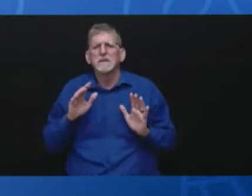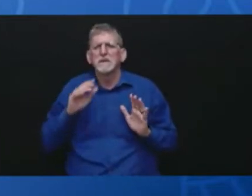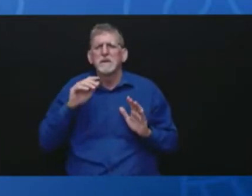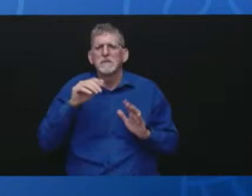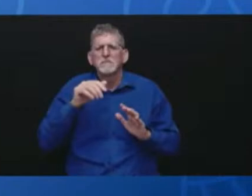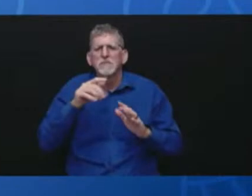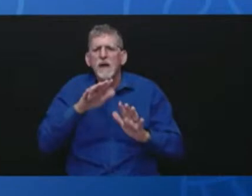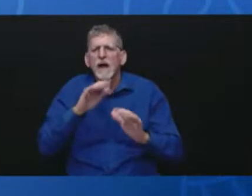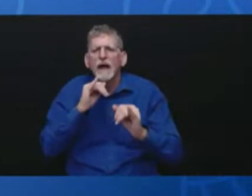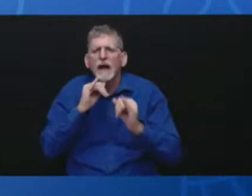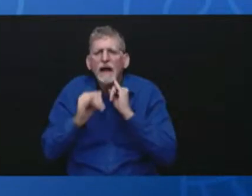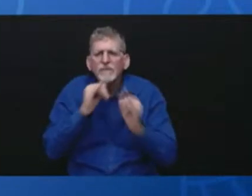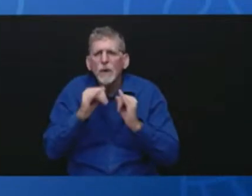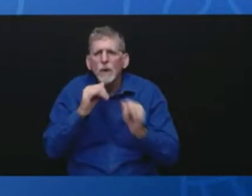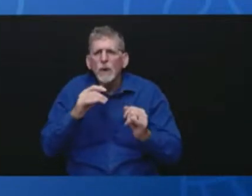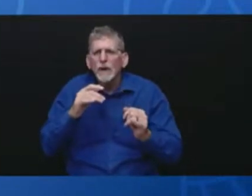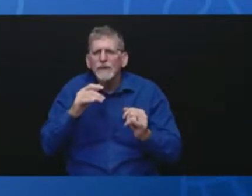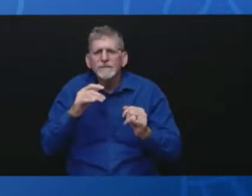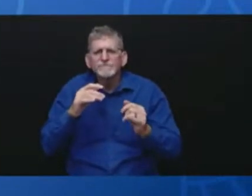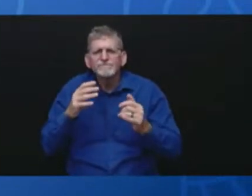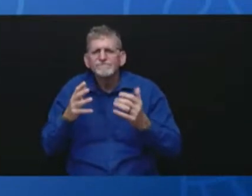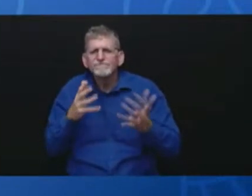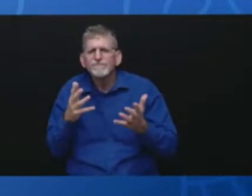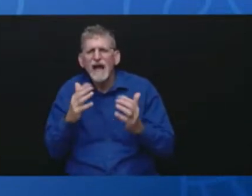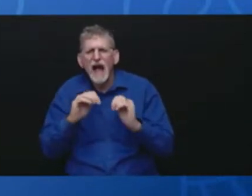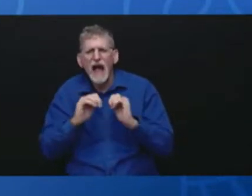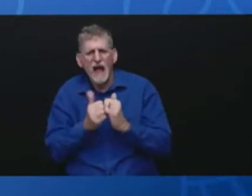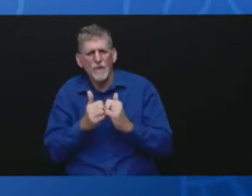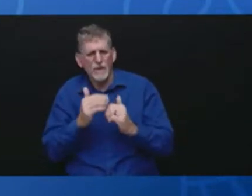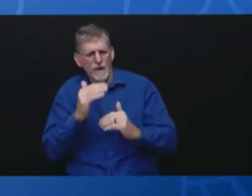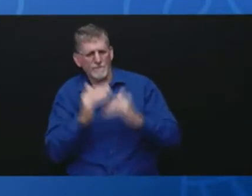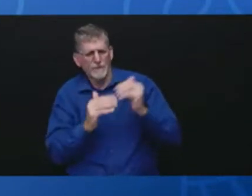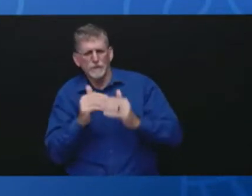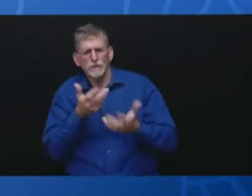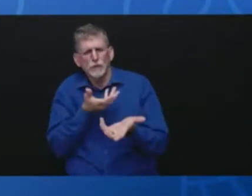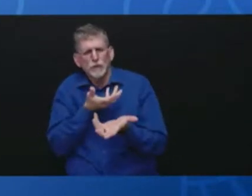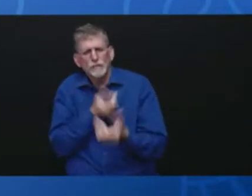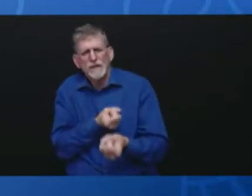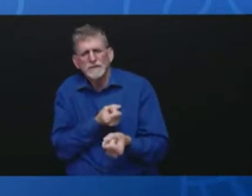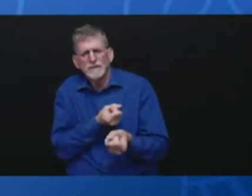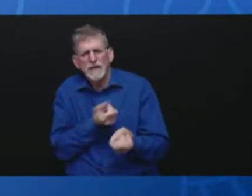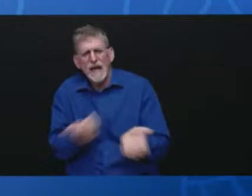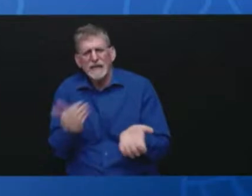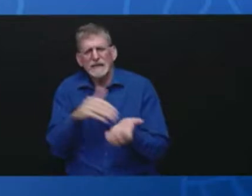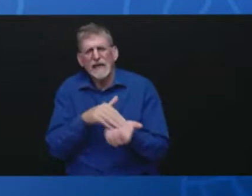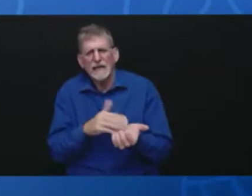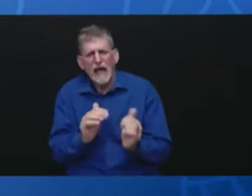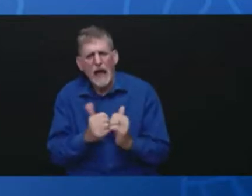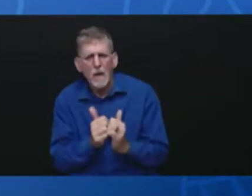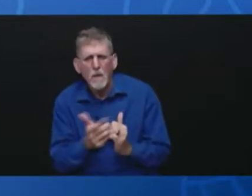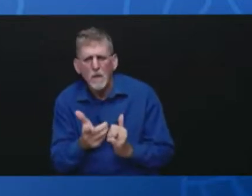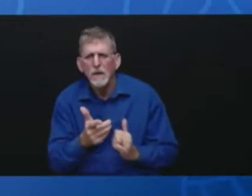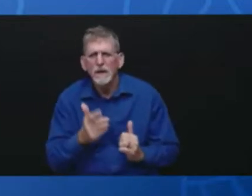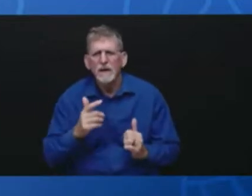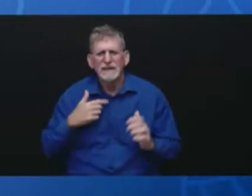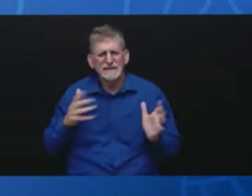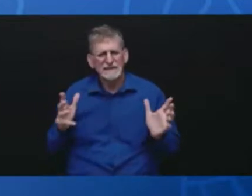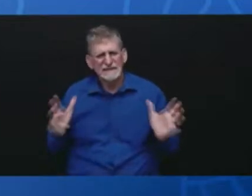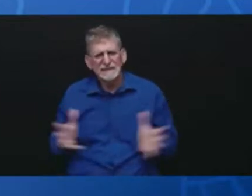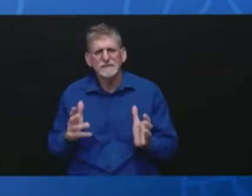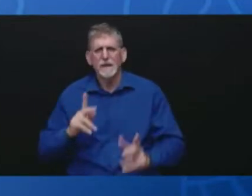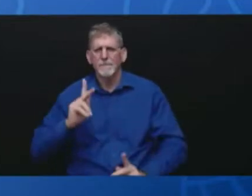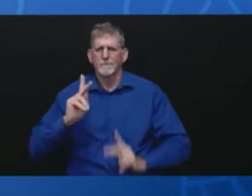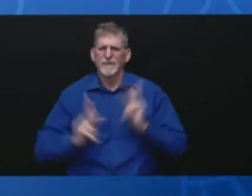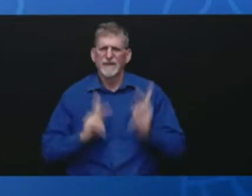side? Well, I think that this is why I urge people to look at the nature of what we're